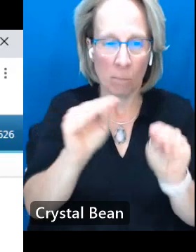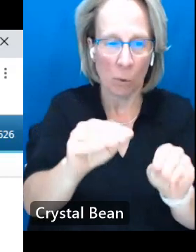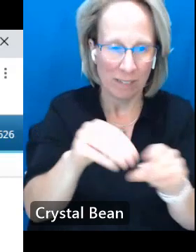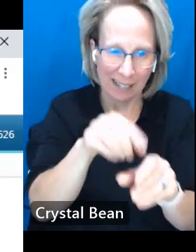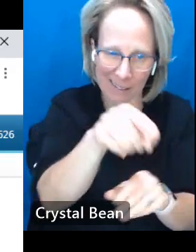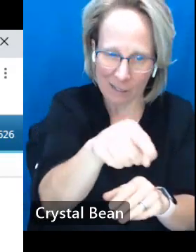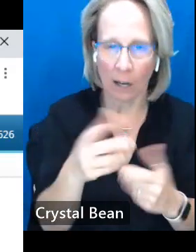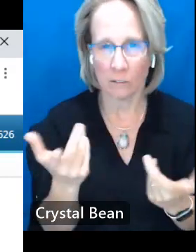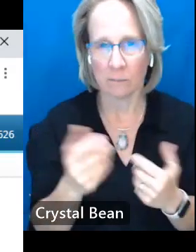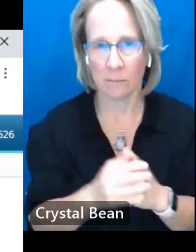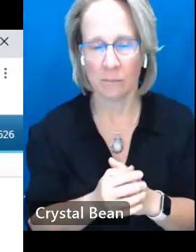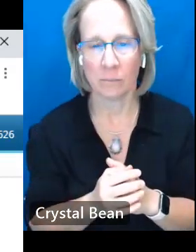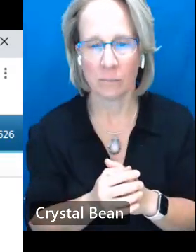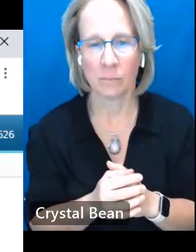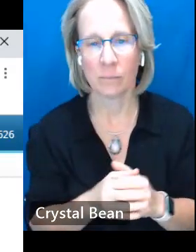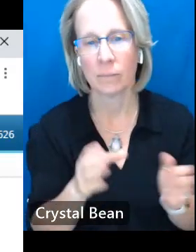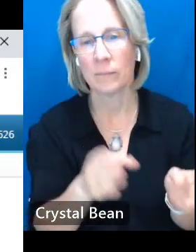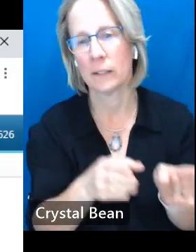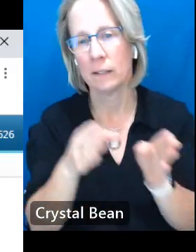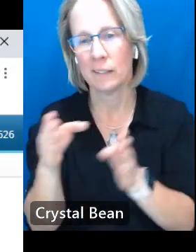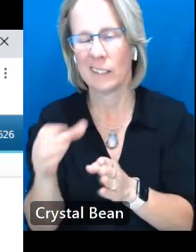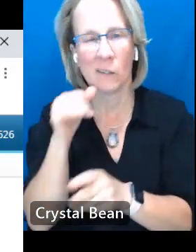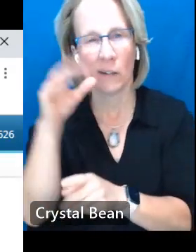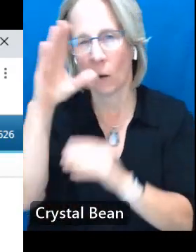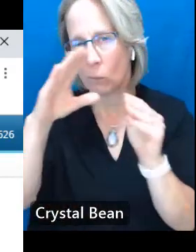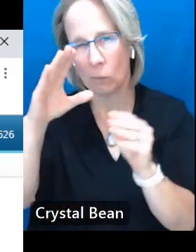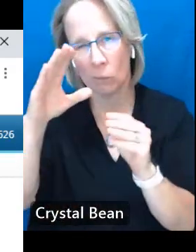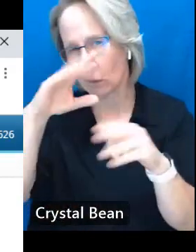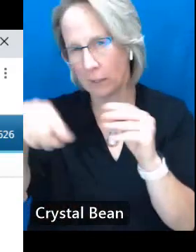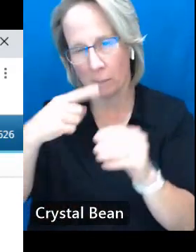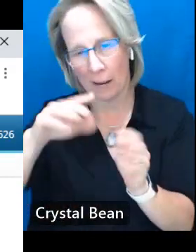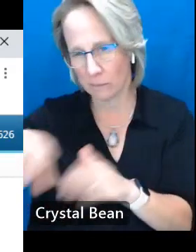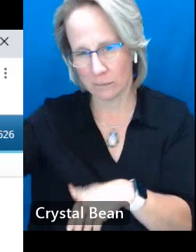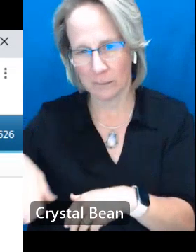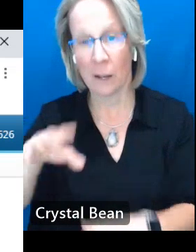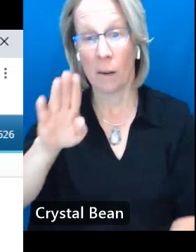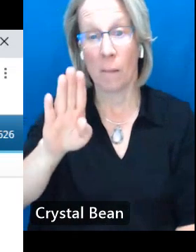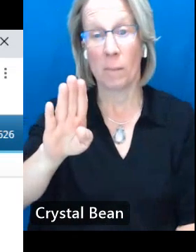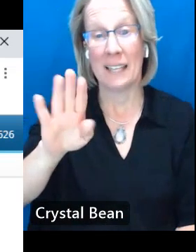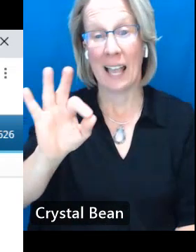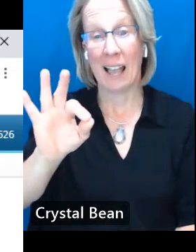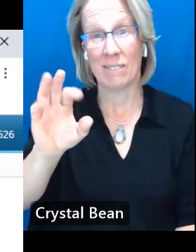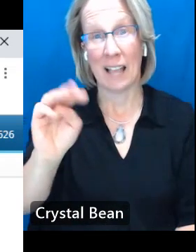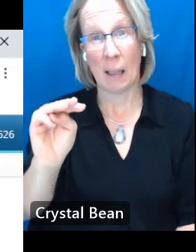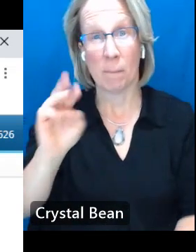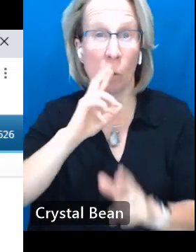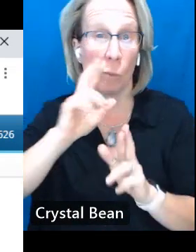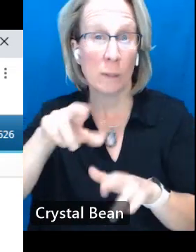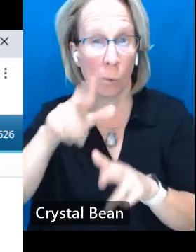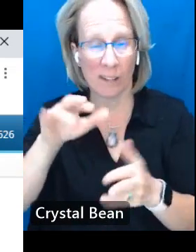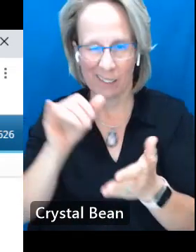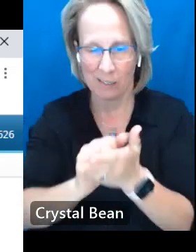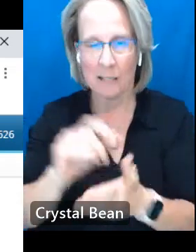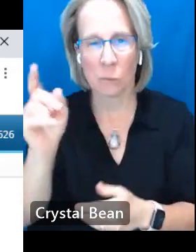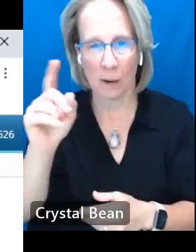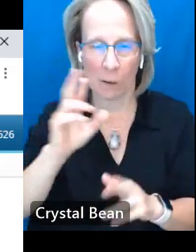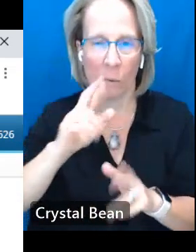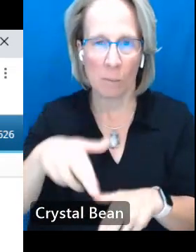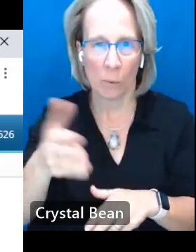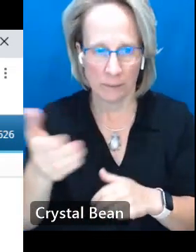Okay, these we won't worry about too much. And then links, here's BFM reporting, so that's where the reporting module is. Okay.